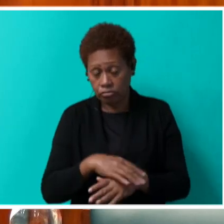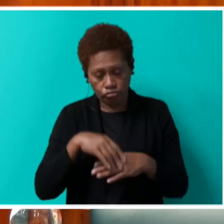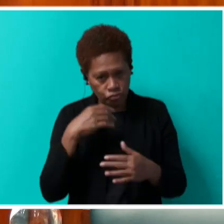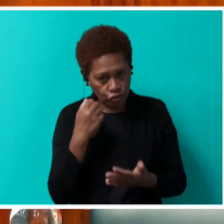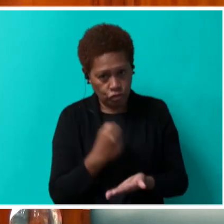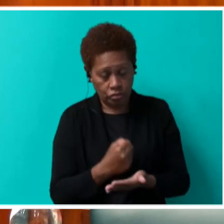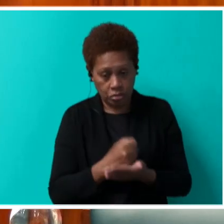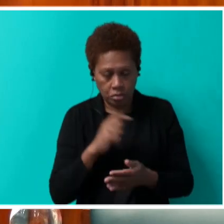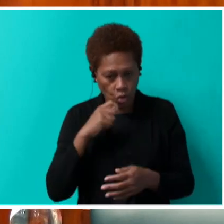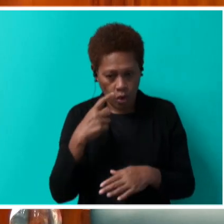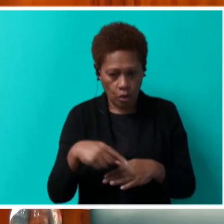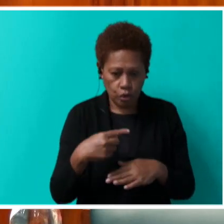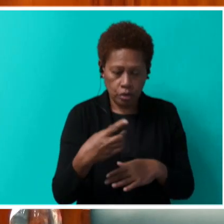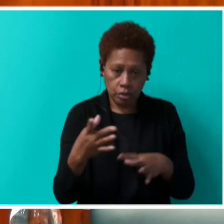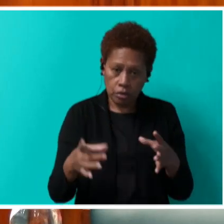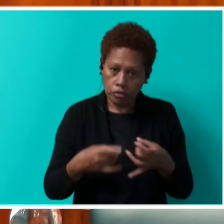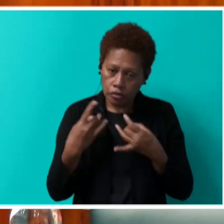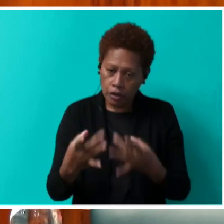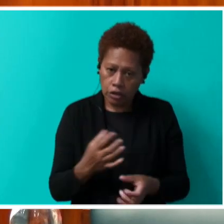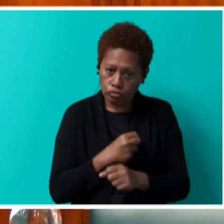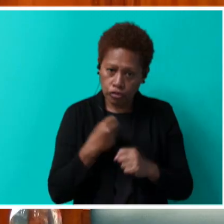will continue to provide